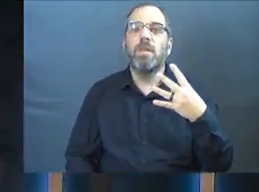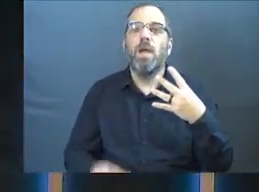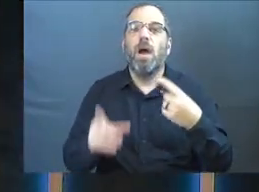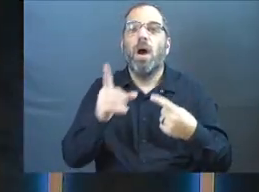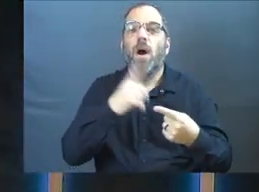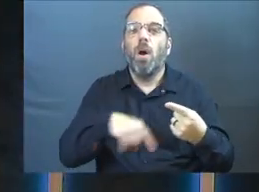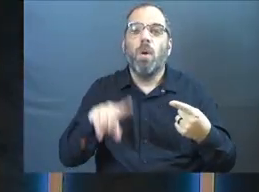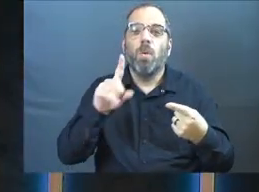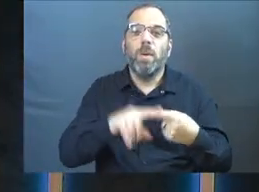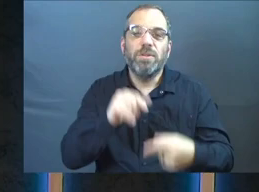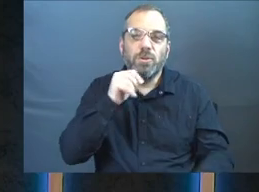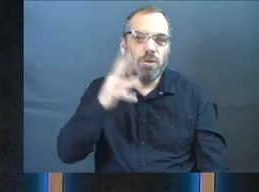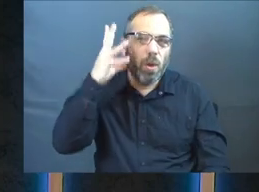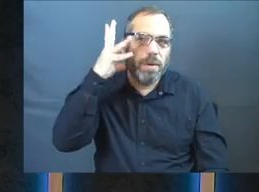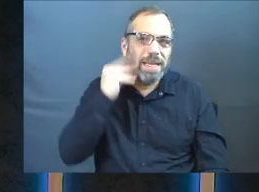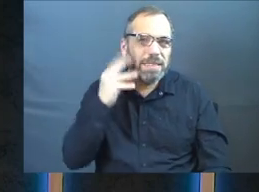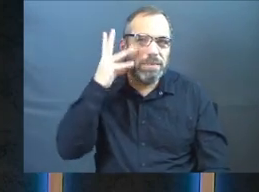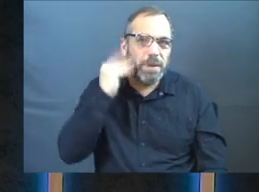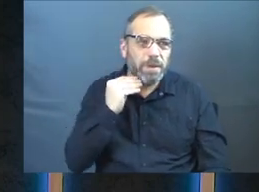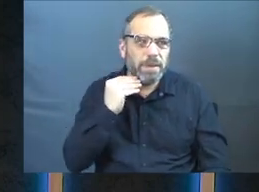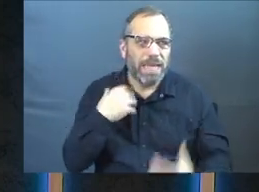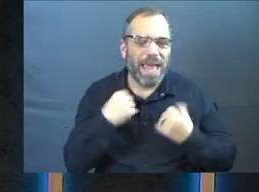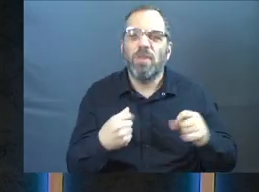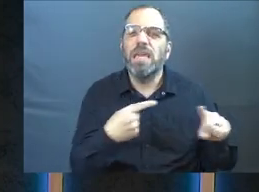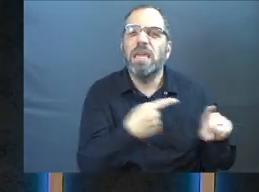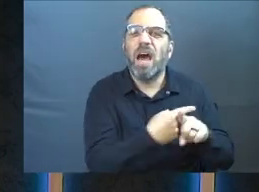you don't experience healthy conflict with them.